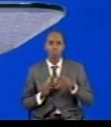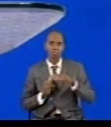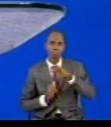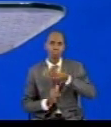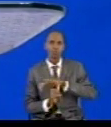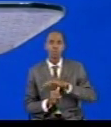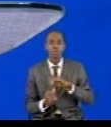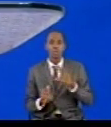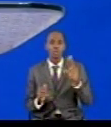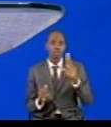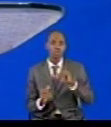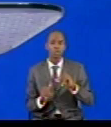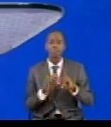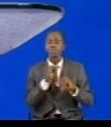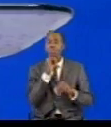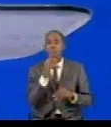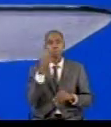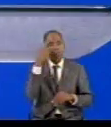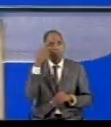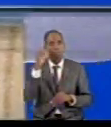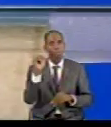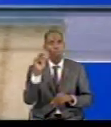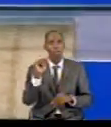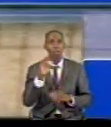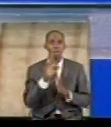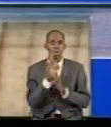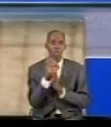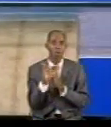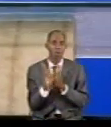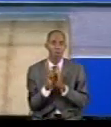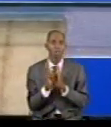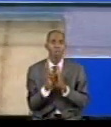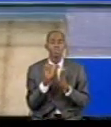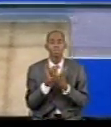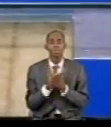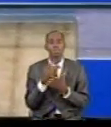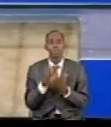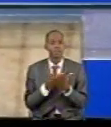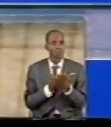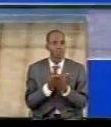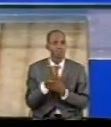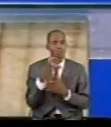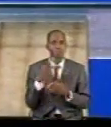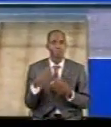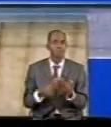for an hour, that the truth of the gospel might